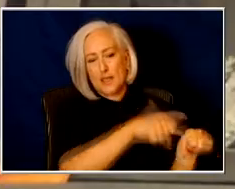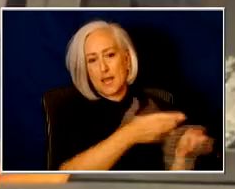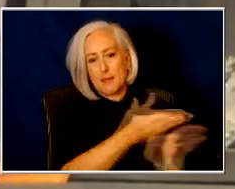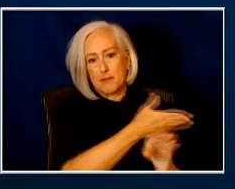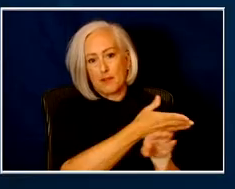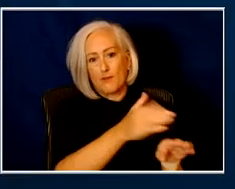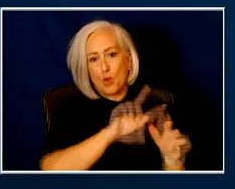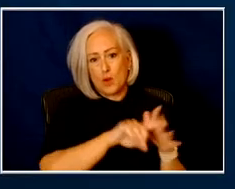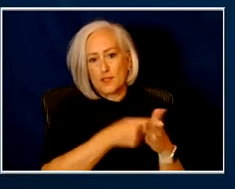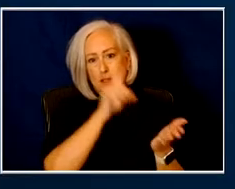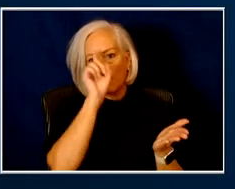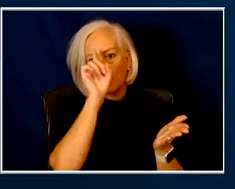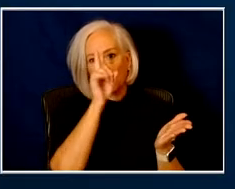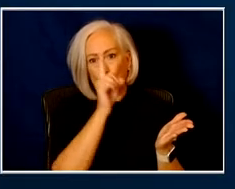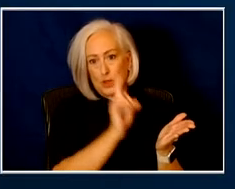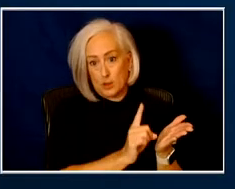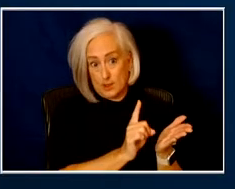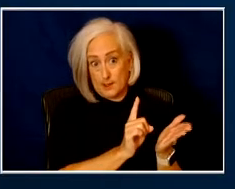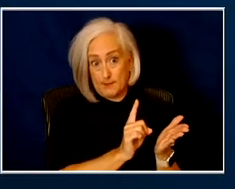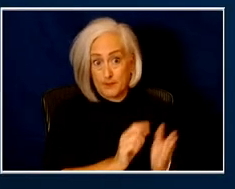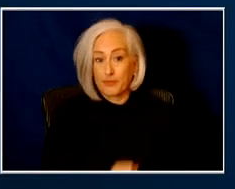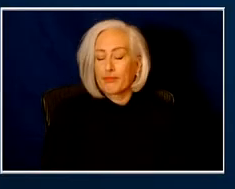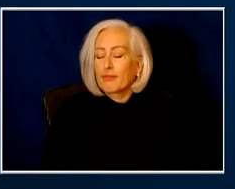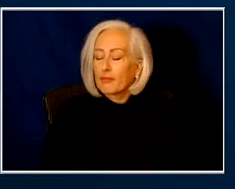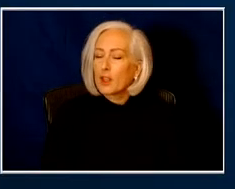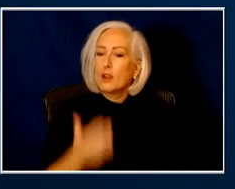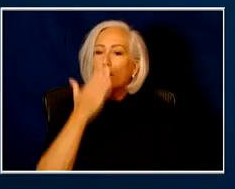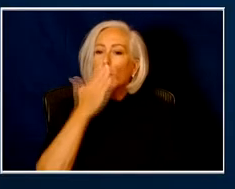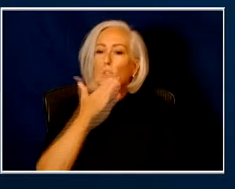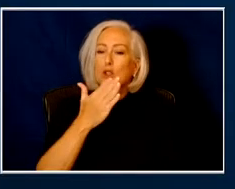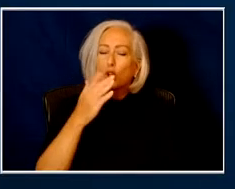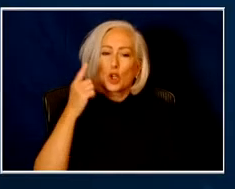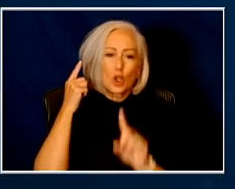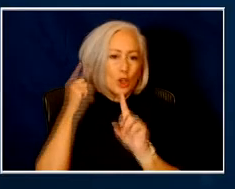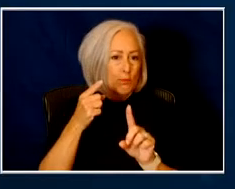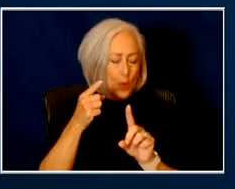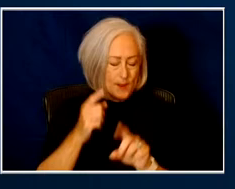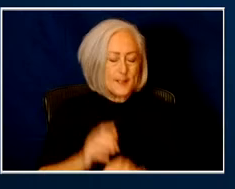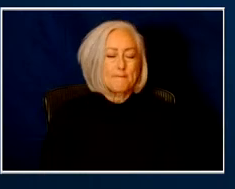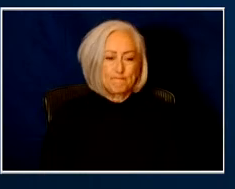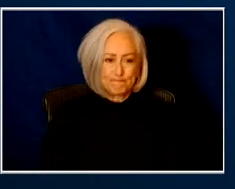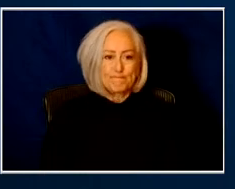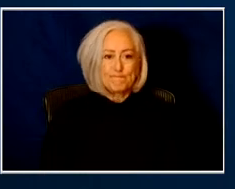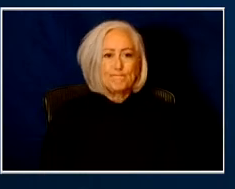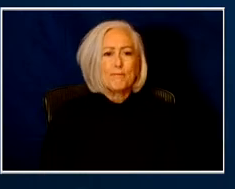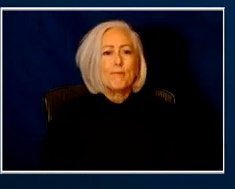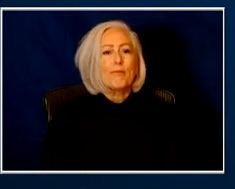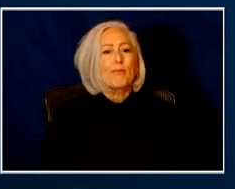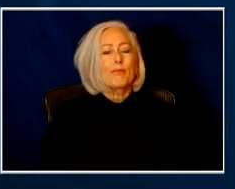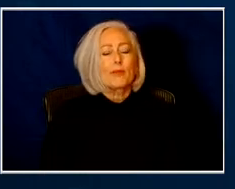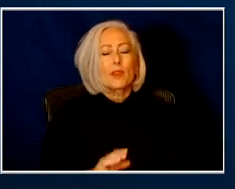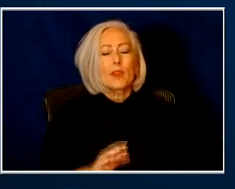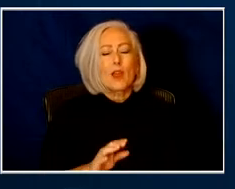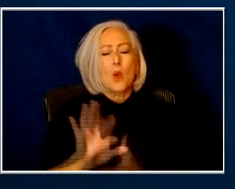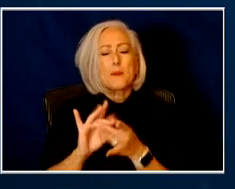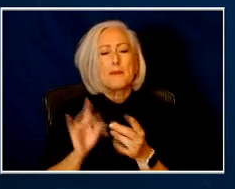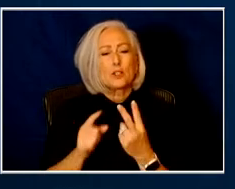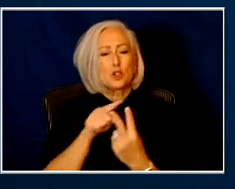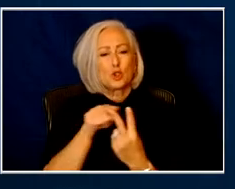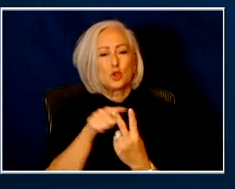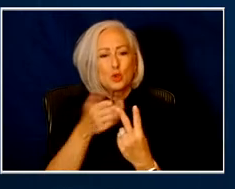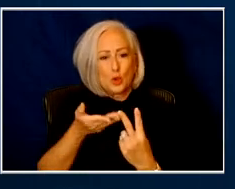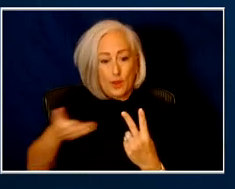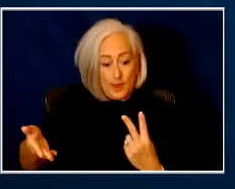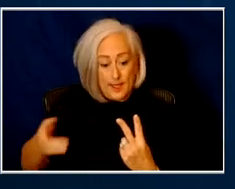wane you know great points and I want to touch on just two of them number one you said about how the antibodies